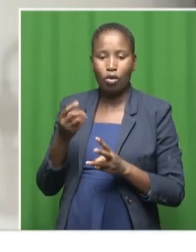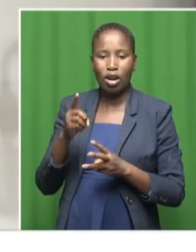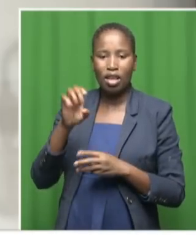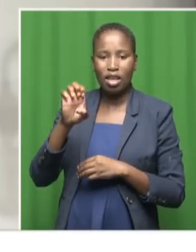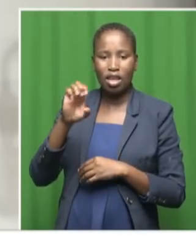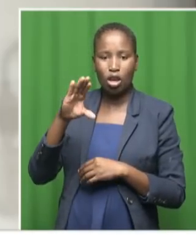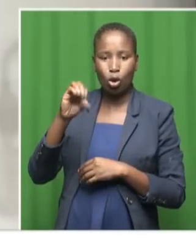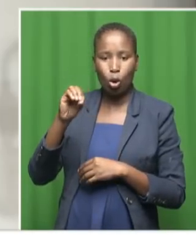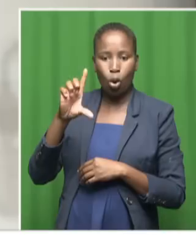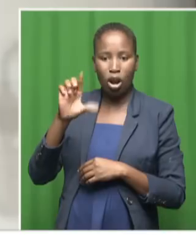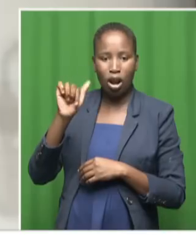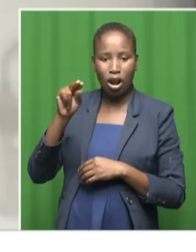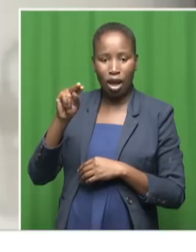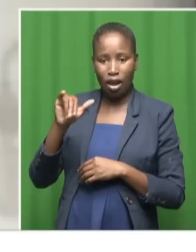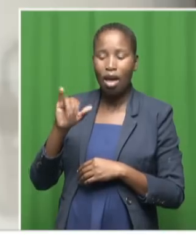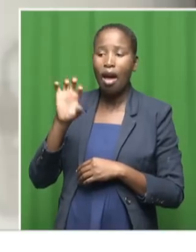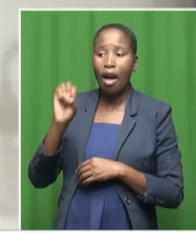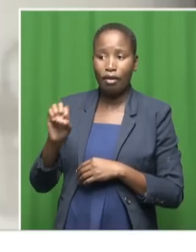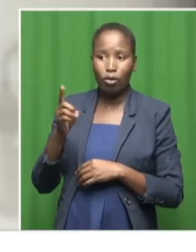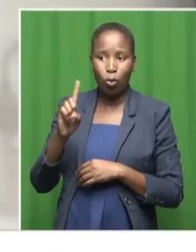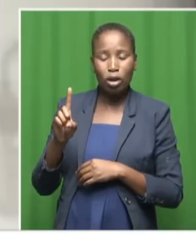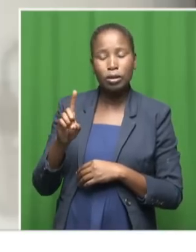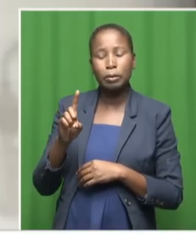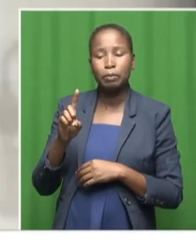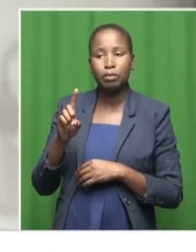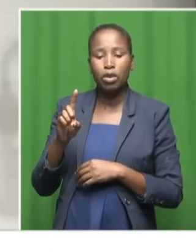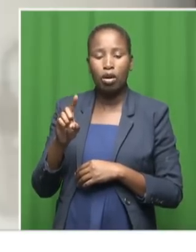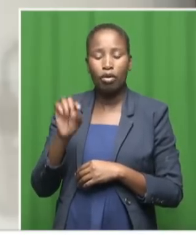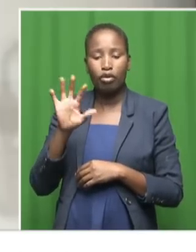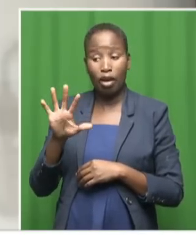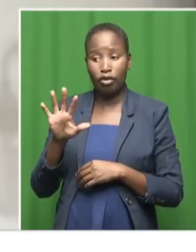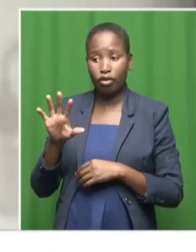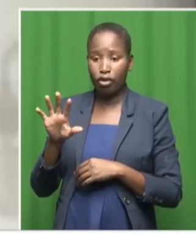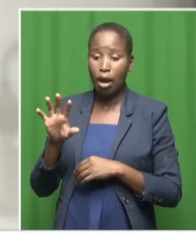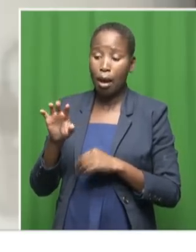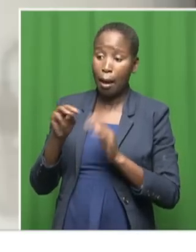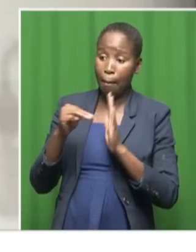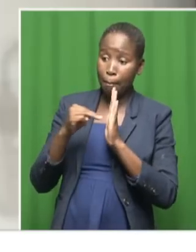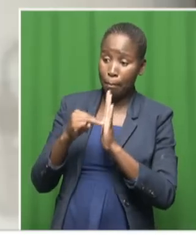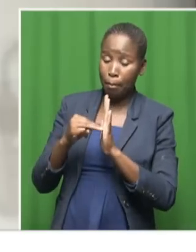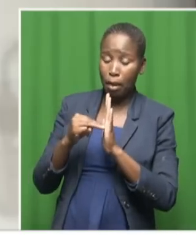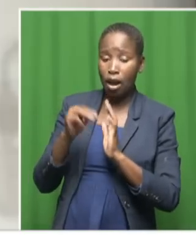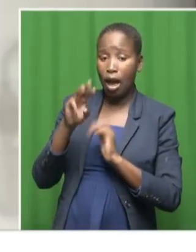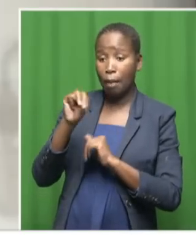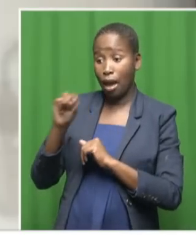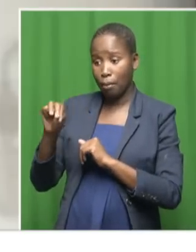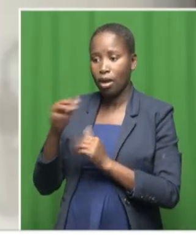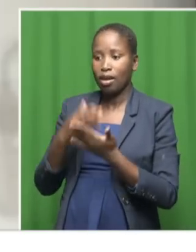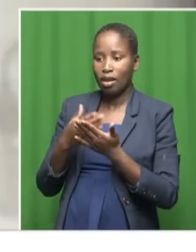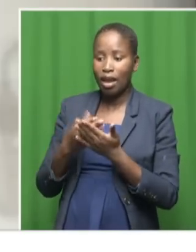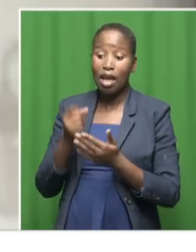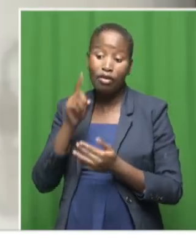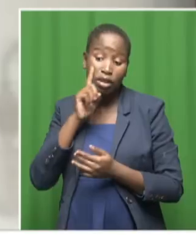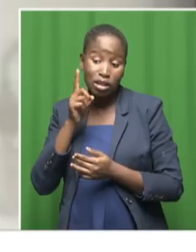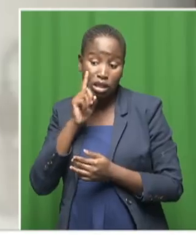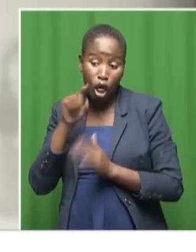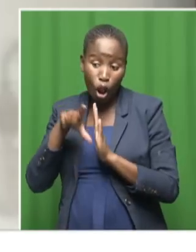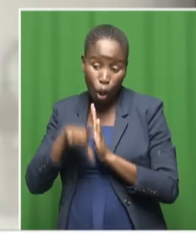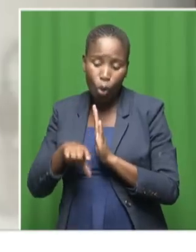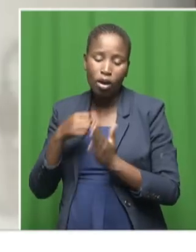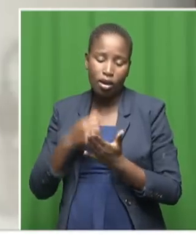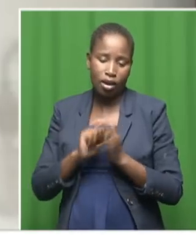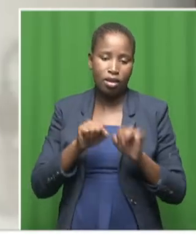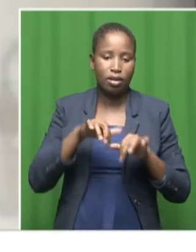100 milliliters, we then are able to reopen the beach. So yesterday, quite late yesterday evening, we